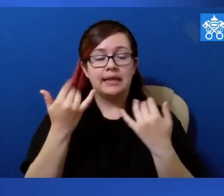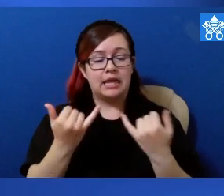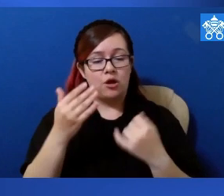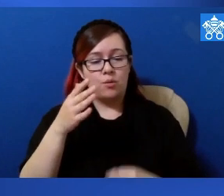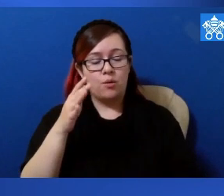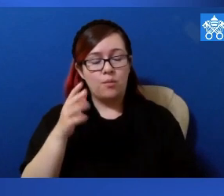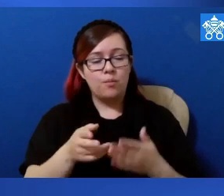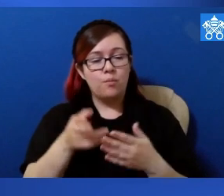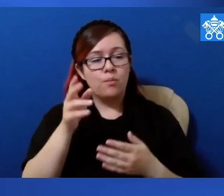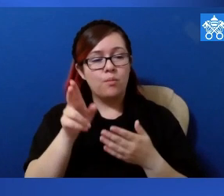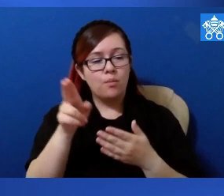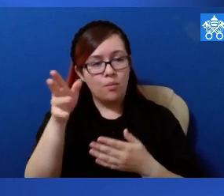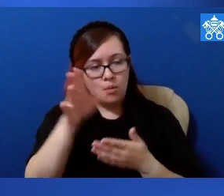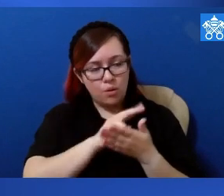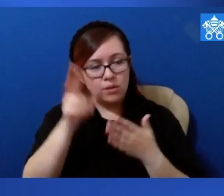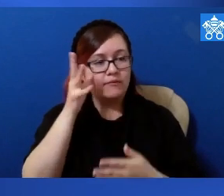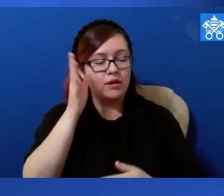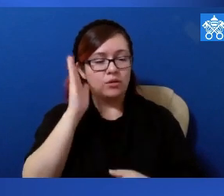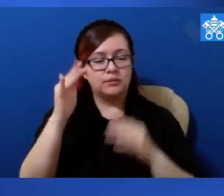now greet us in Italian.